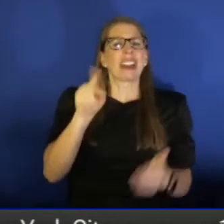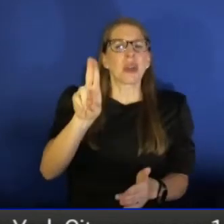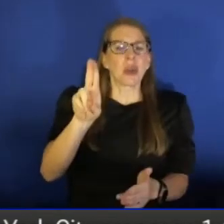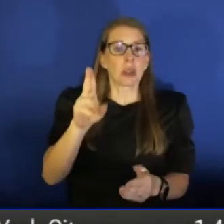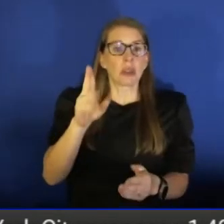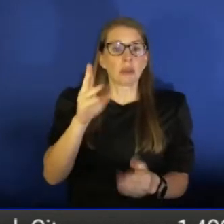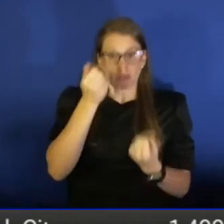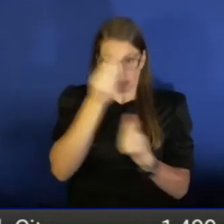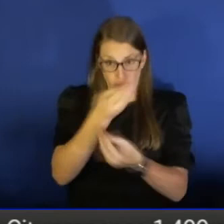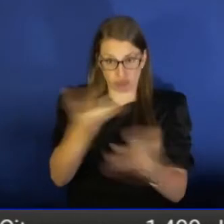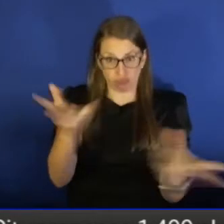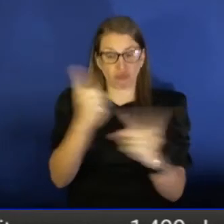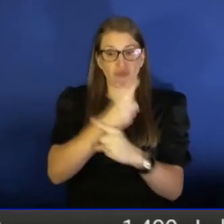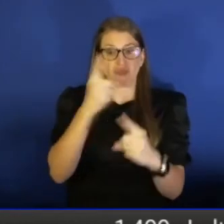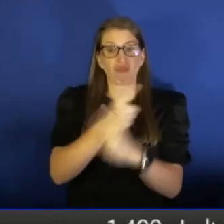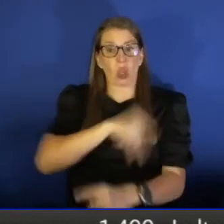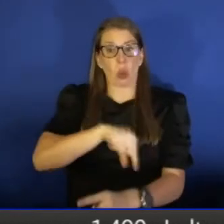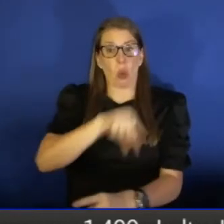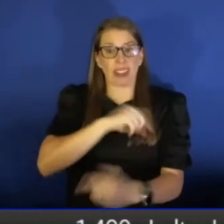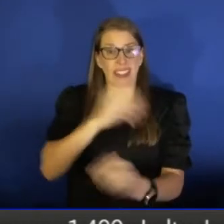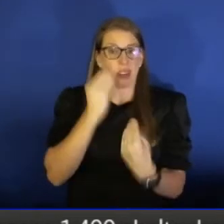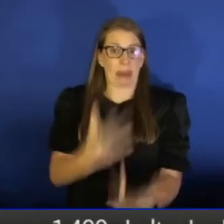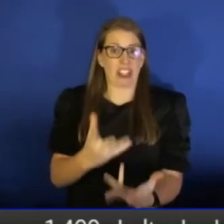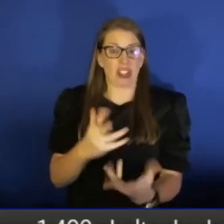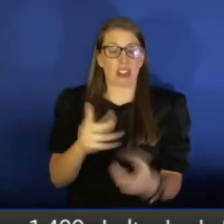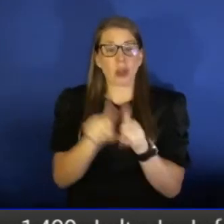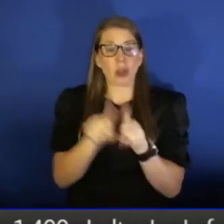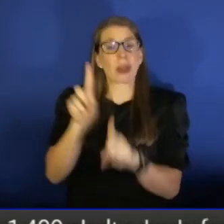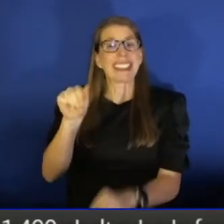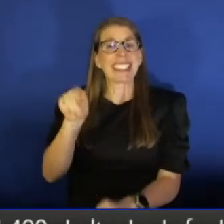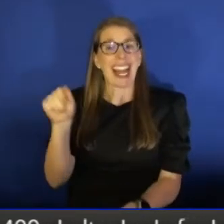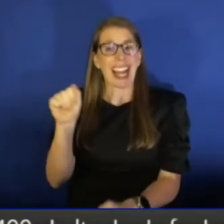up-to-date, quality information and data to support